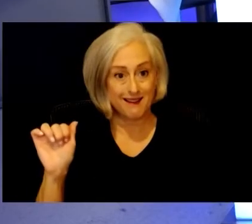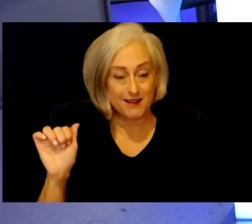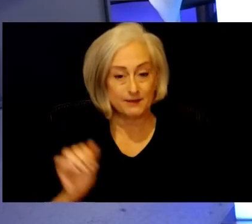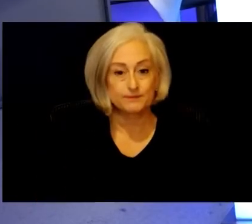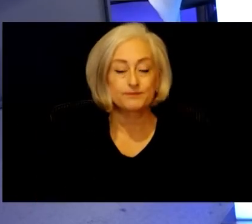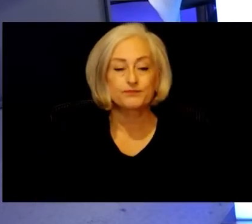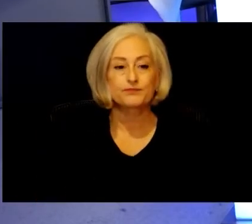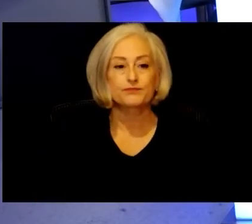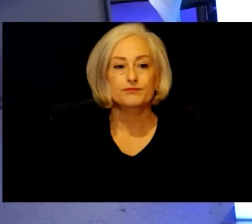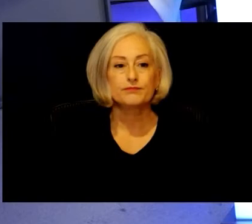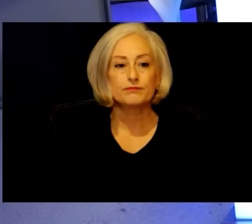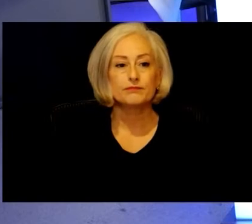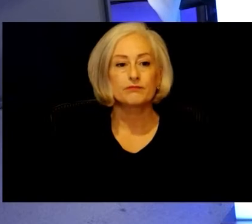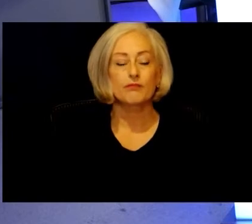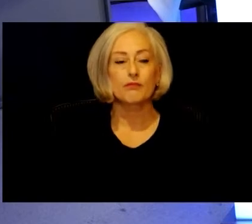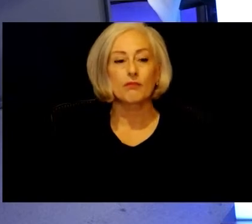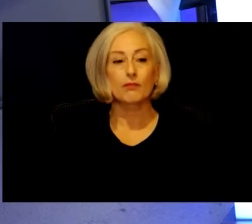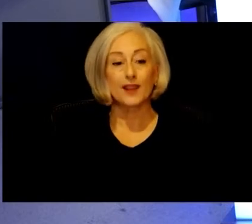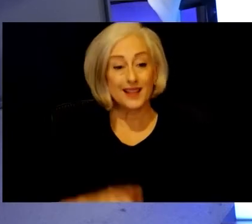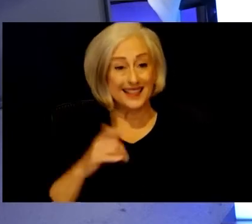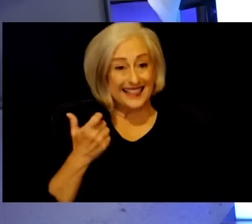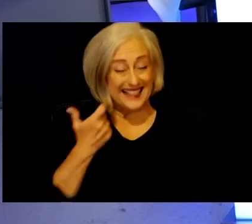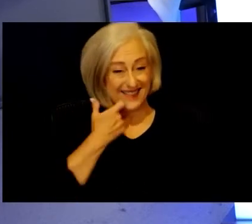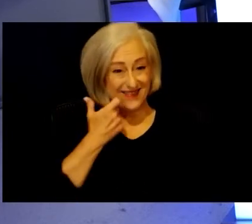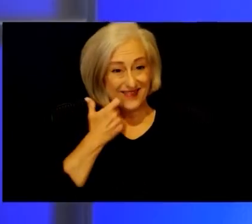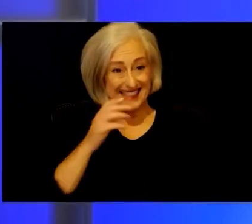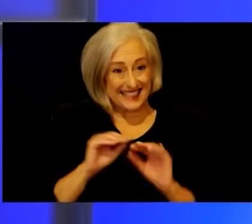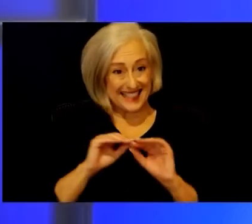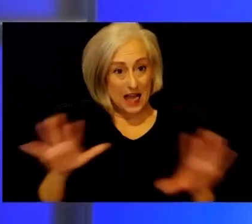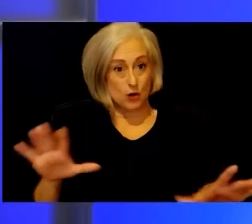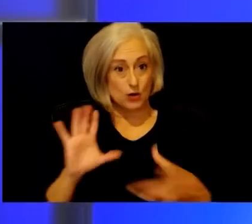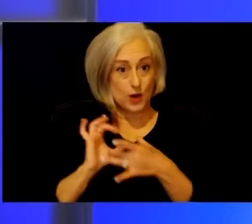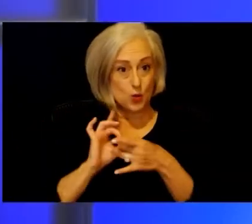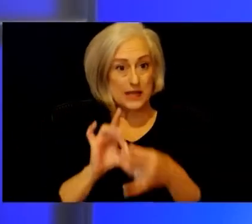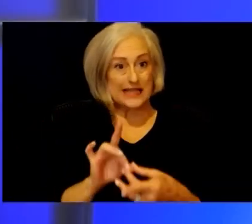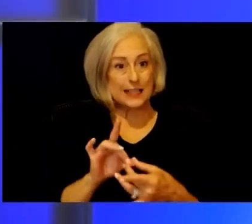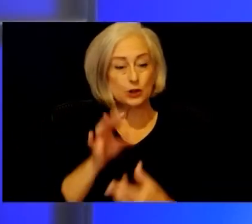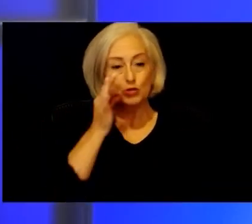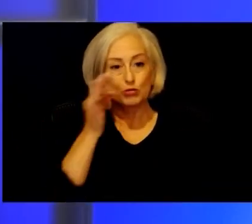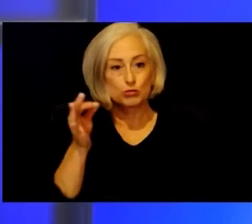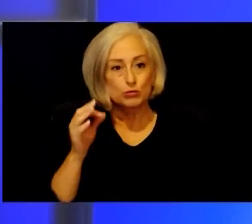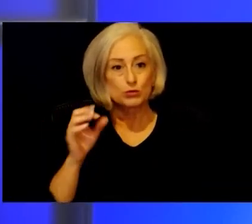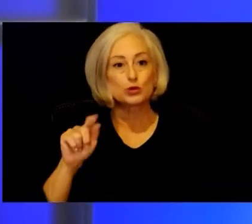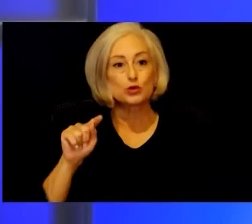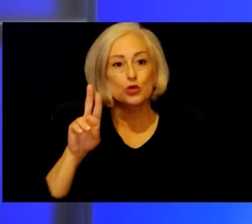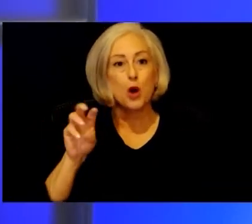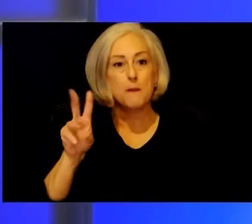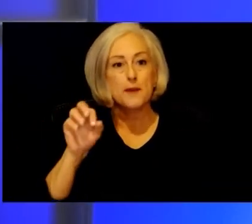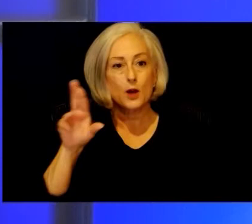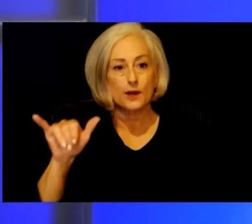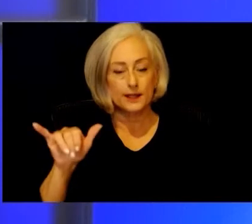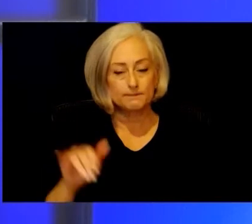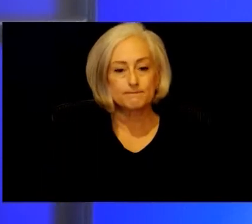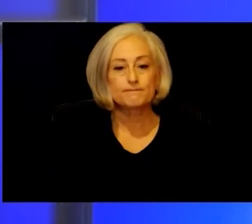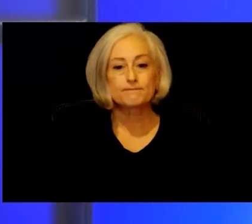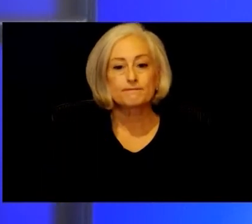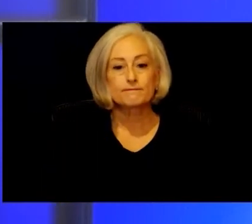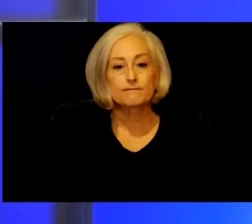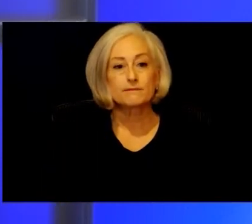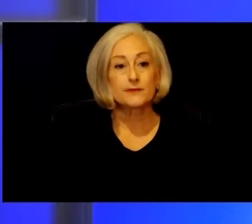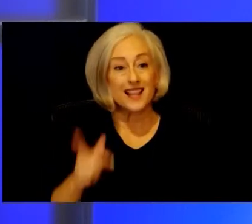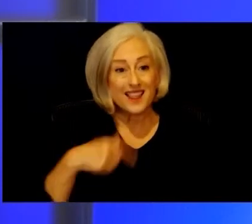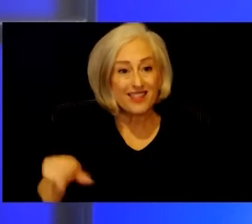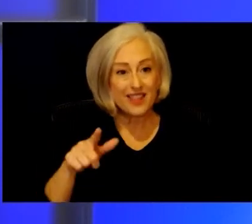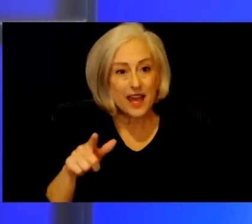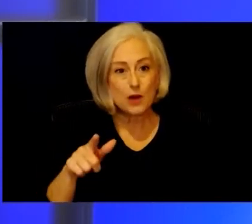So this current outbreak is associated with strawberries. Yep. And so if you, these strawberries were actually already recalled at